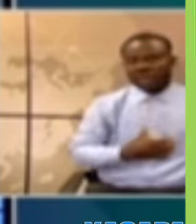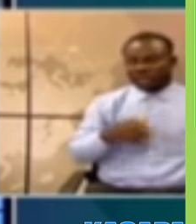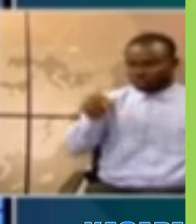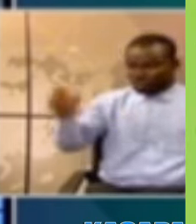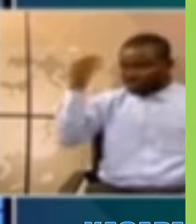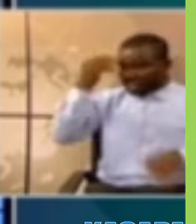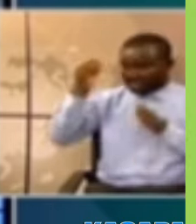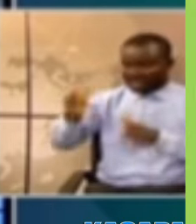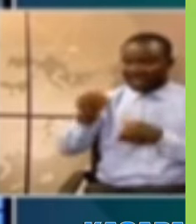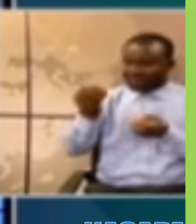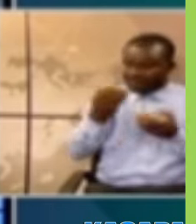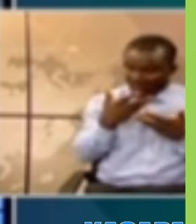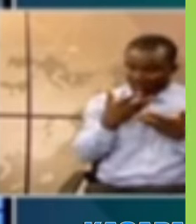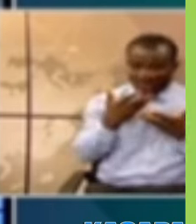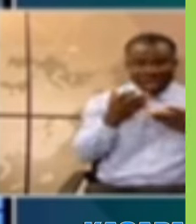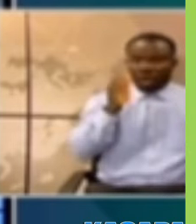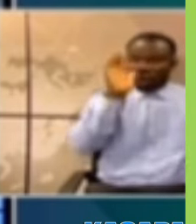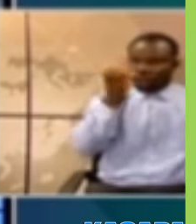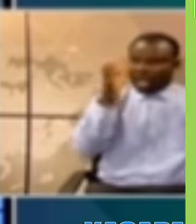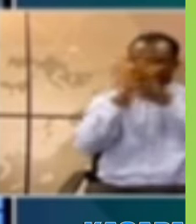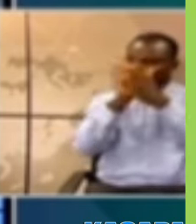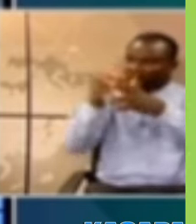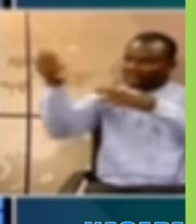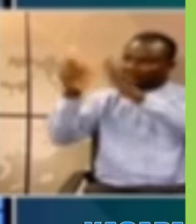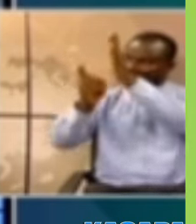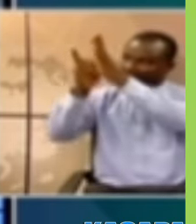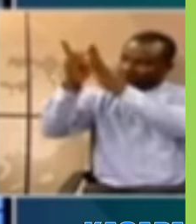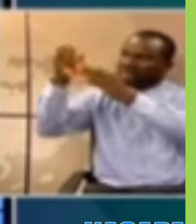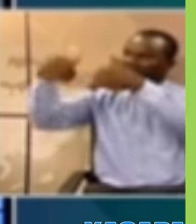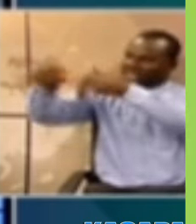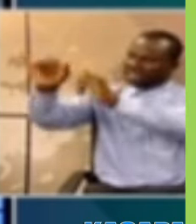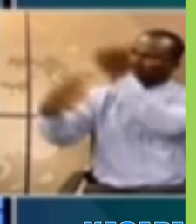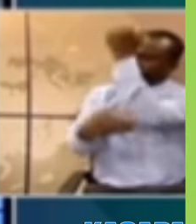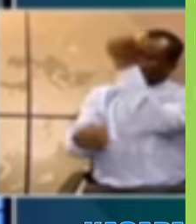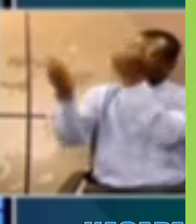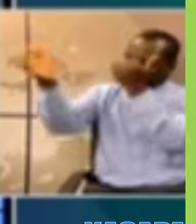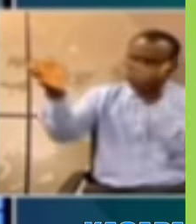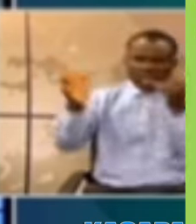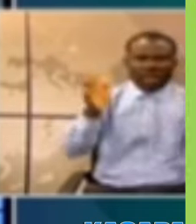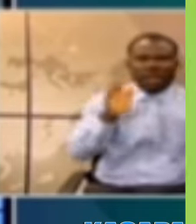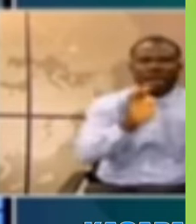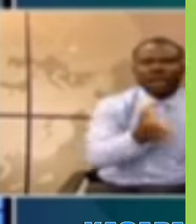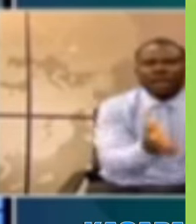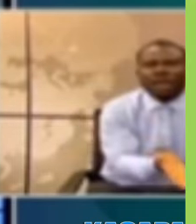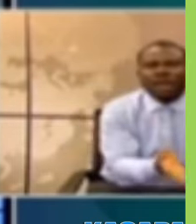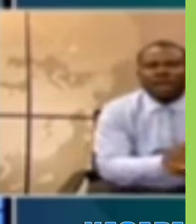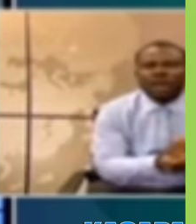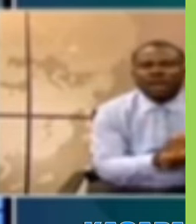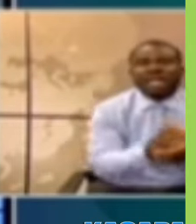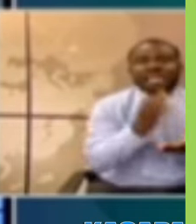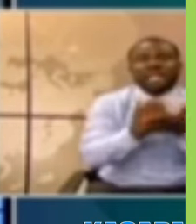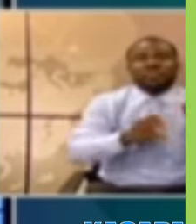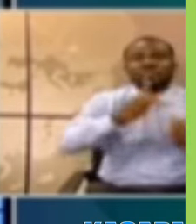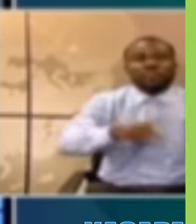and Yashi. Go to America, go to Macomb and Nima. A come to them crawford. I've been away. So be down one center veranda.